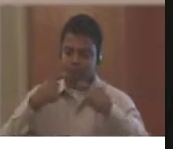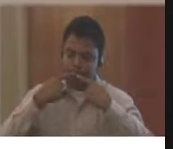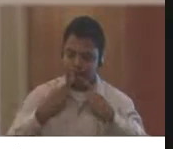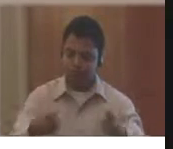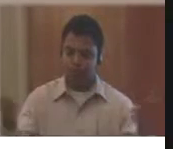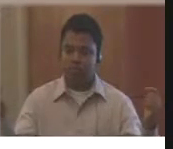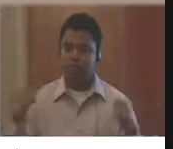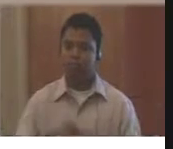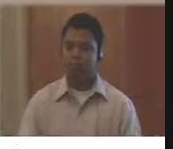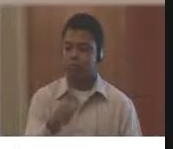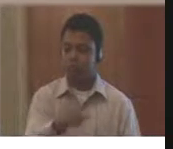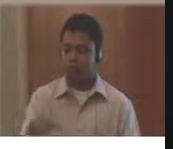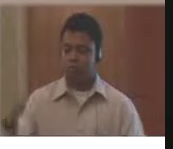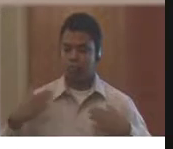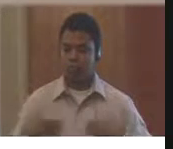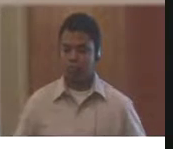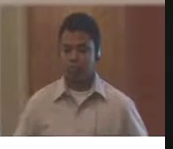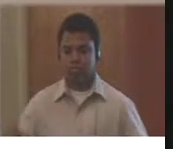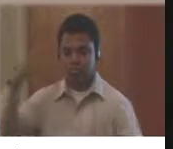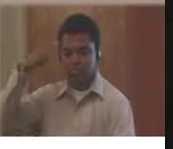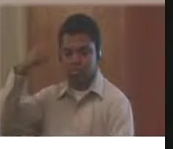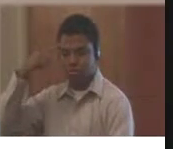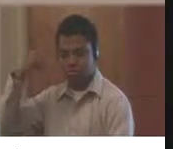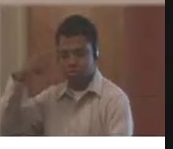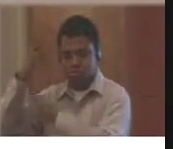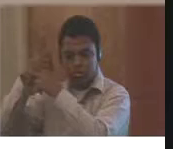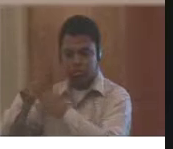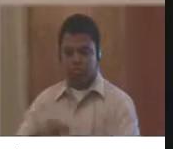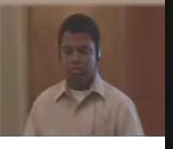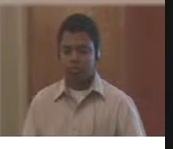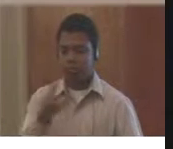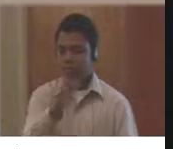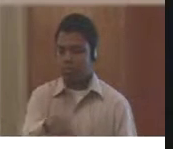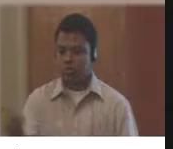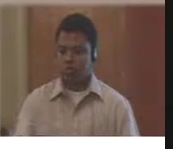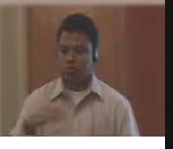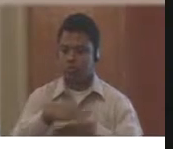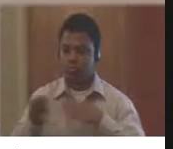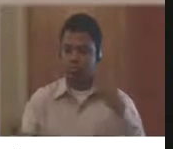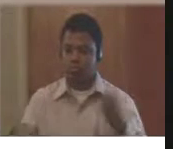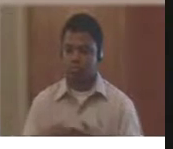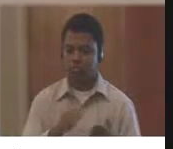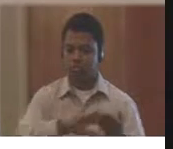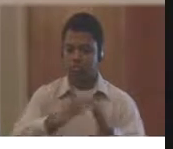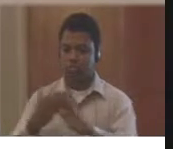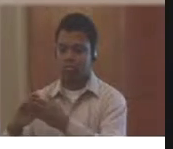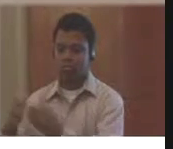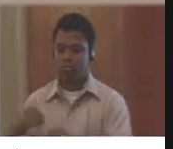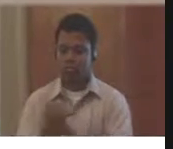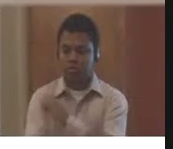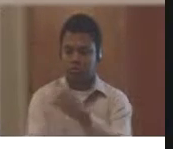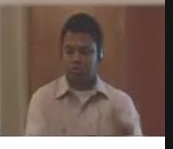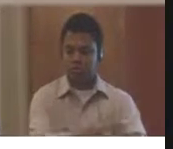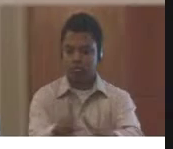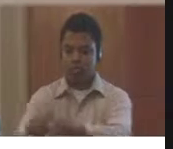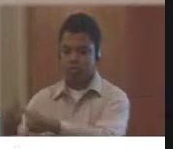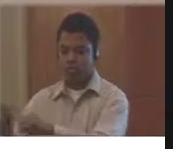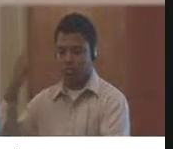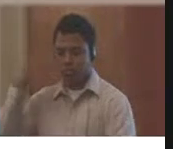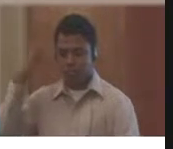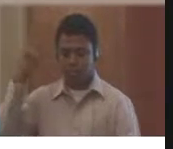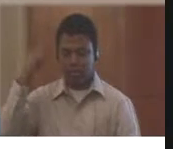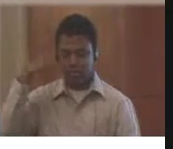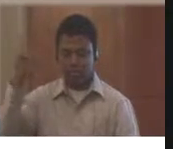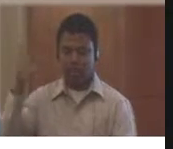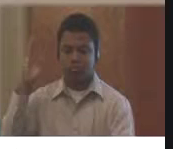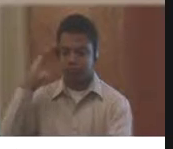and mental well-being of people as a fundamental asset of communities and nations in order to achieve the goals of sustainable